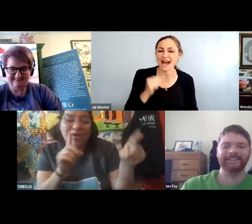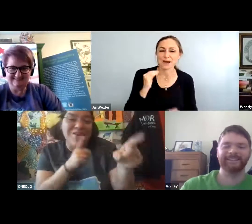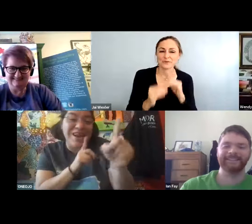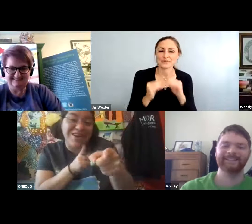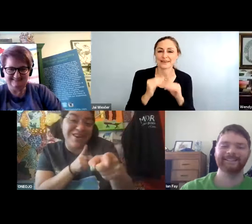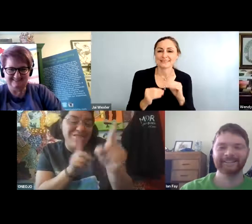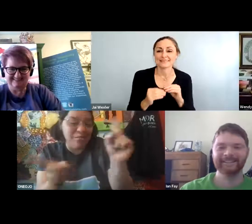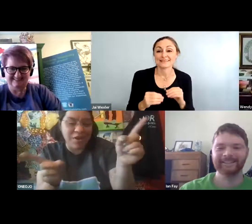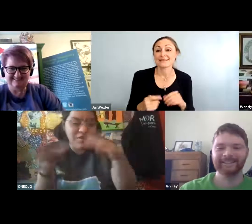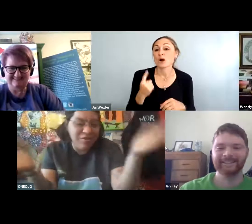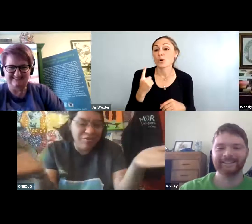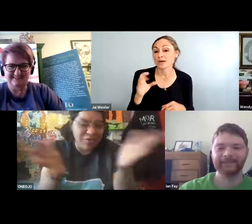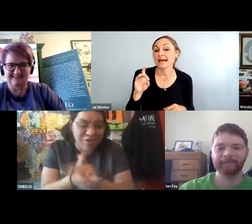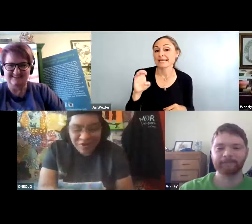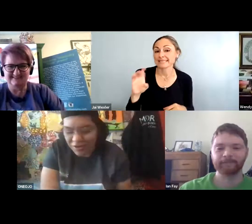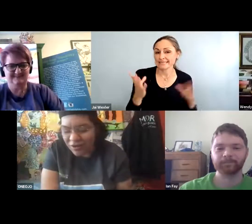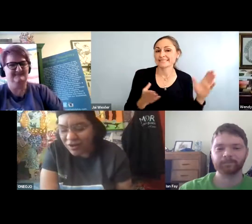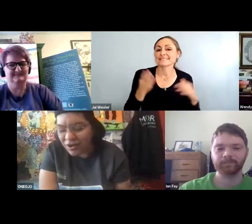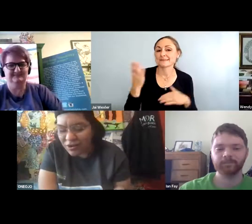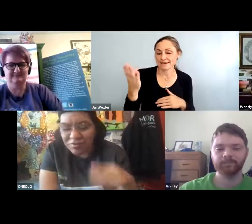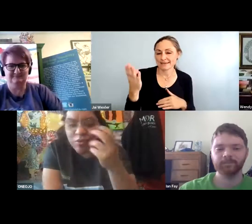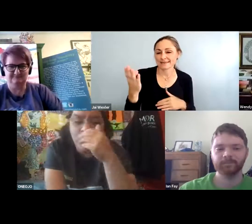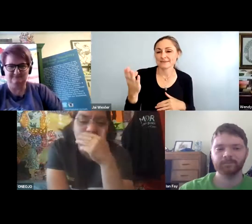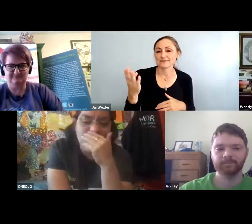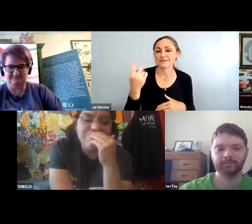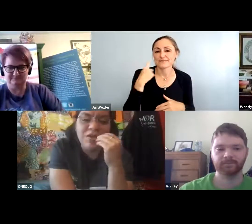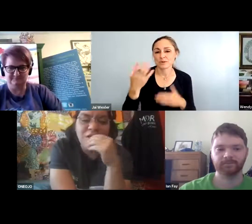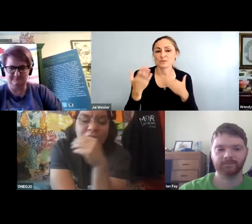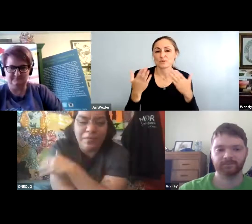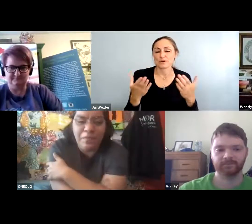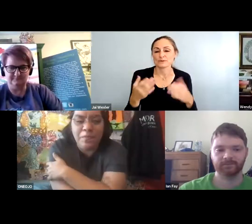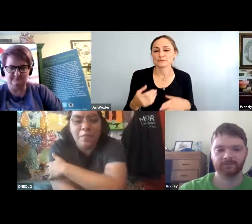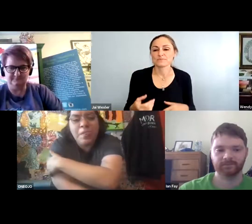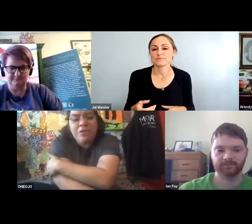one of the ones that I didn't submit for the proposal.